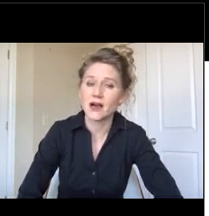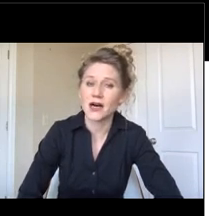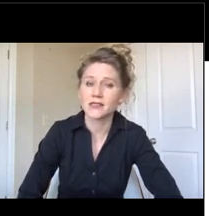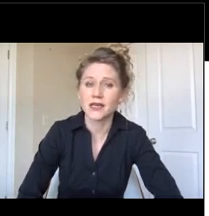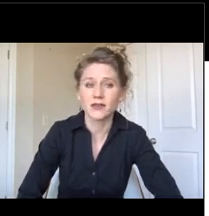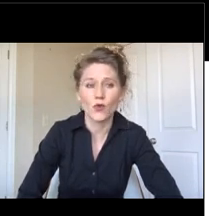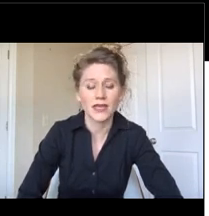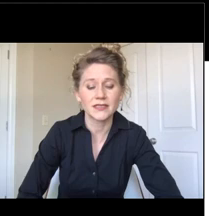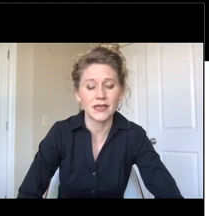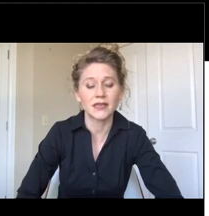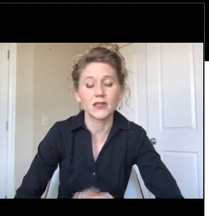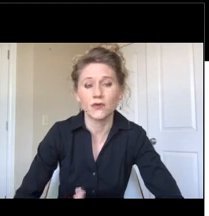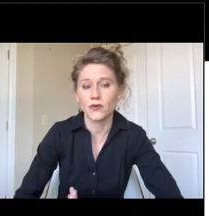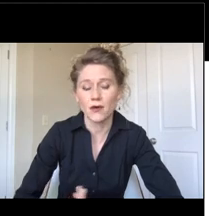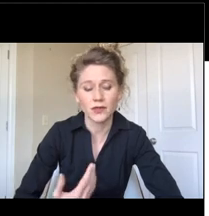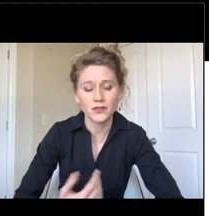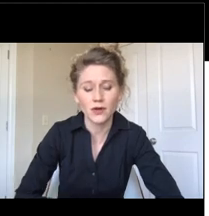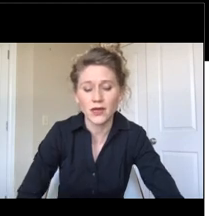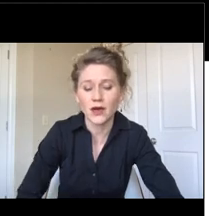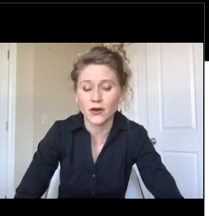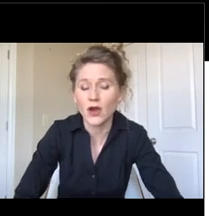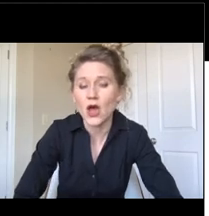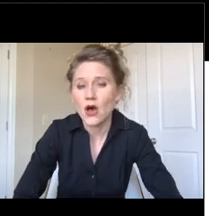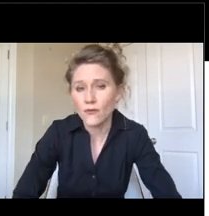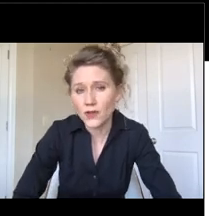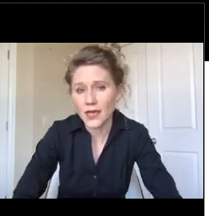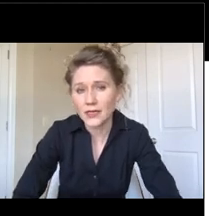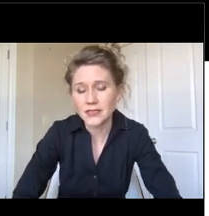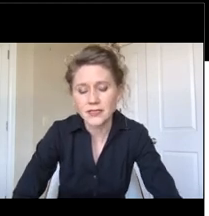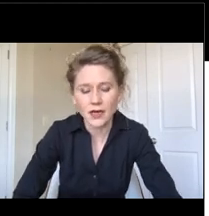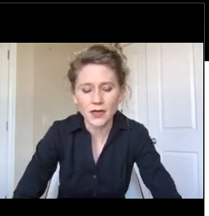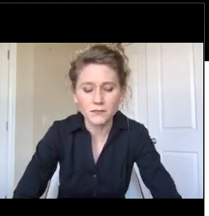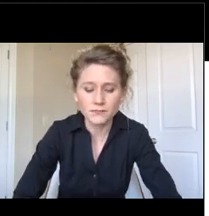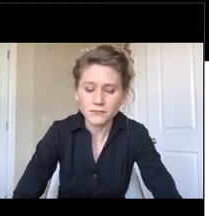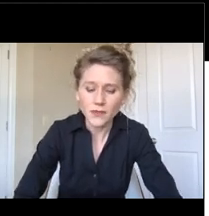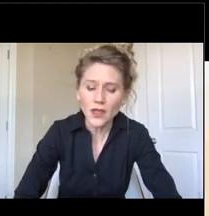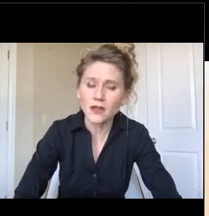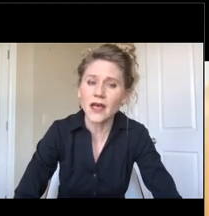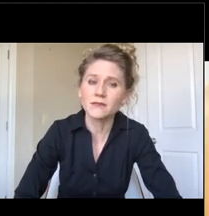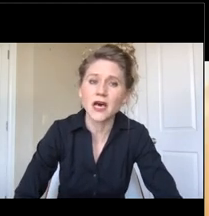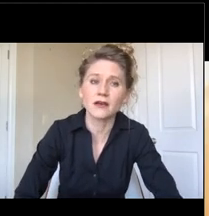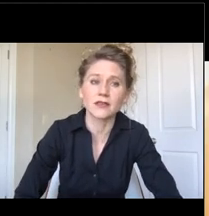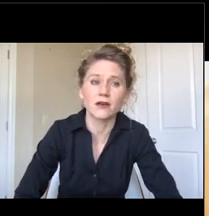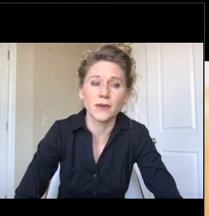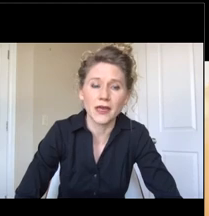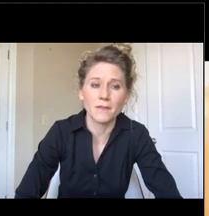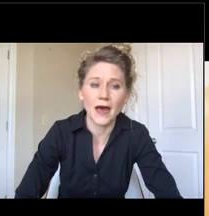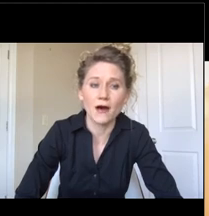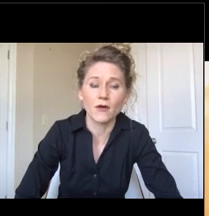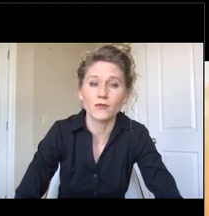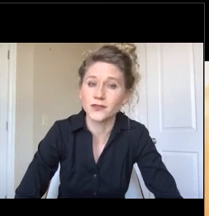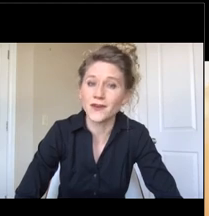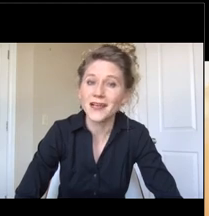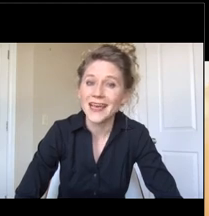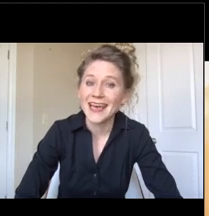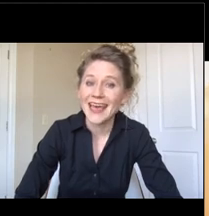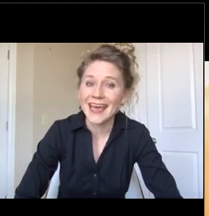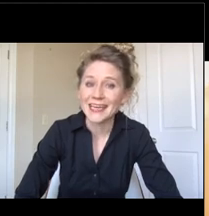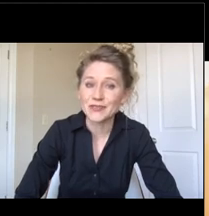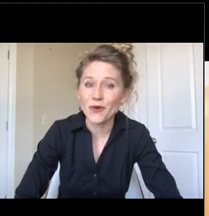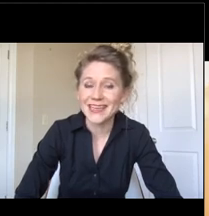things in the context of what he's done in his own network. So we're gonna cover four things. I'm going to let him talk a little bit about